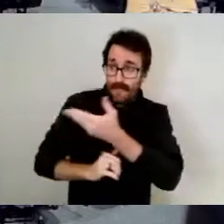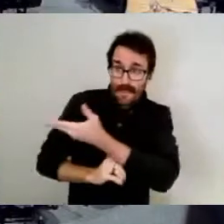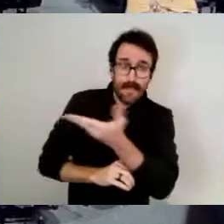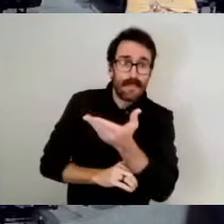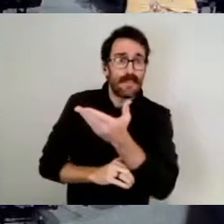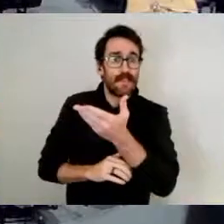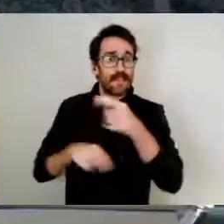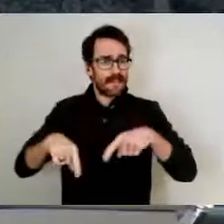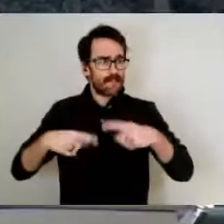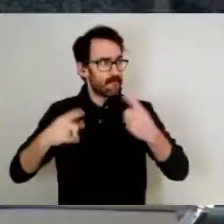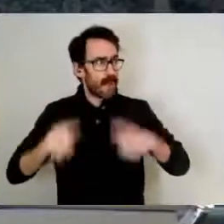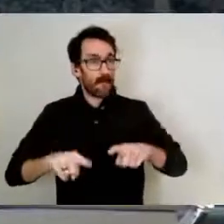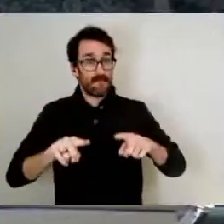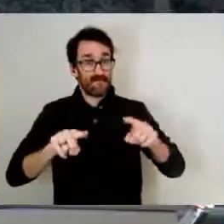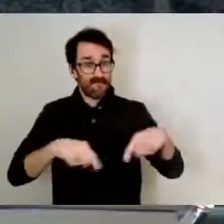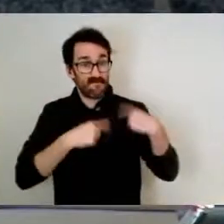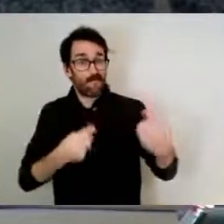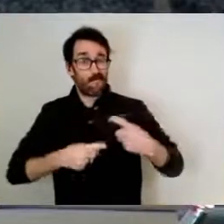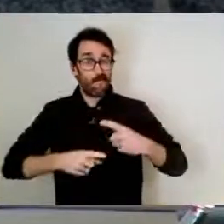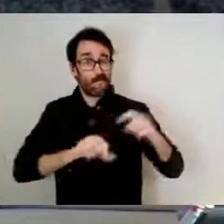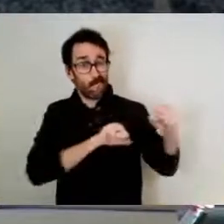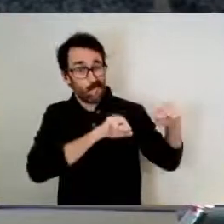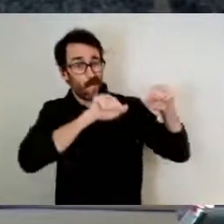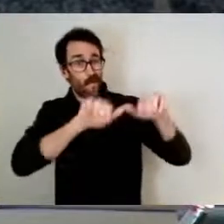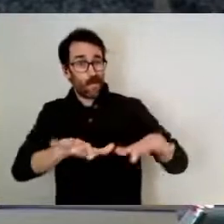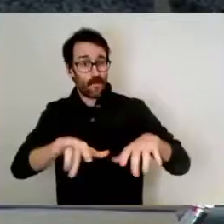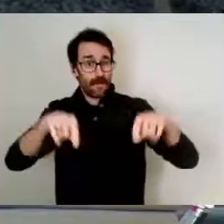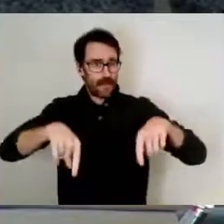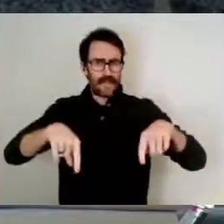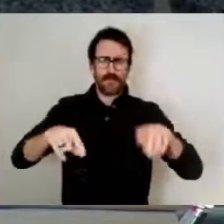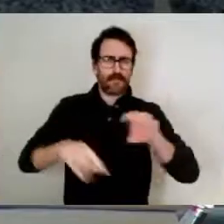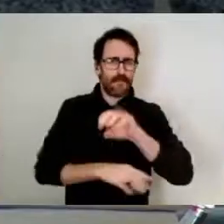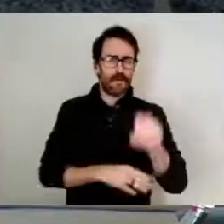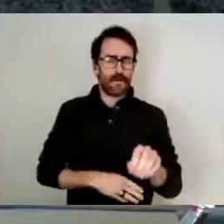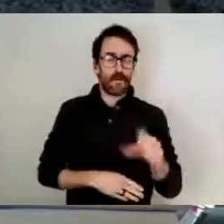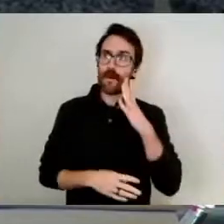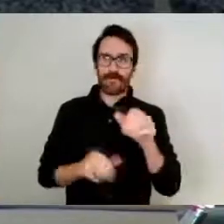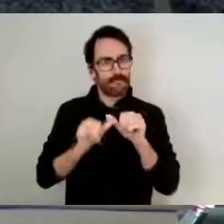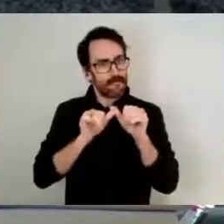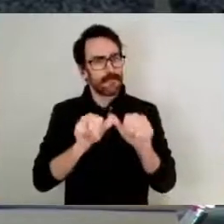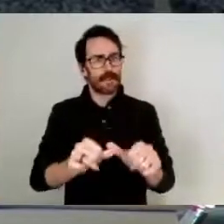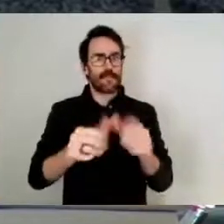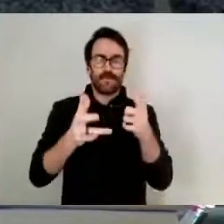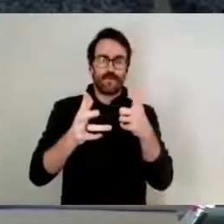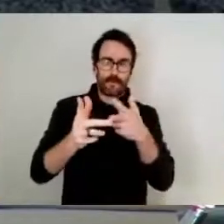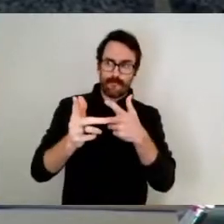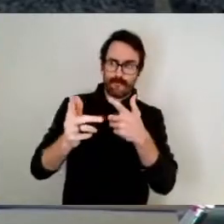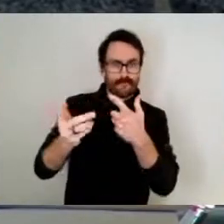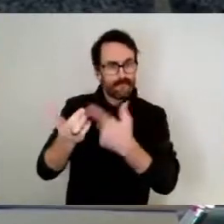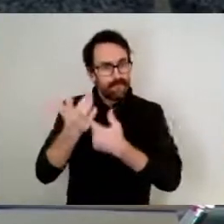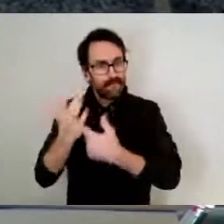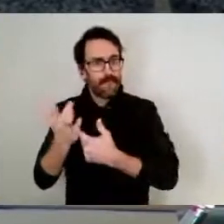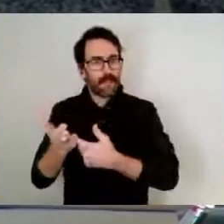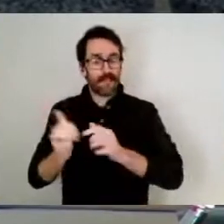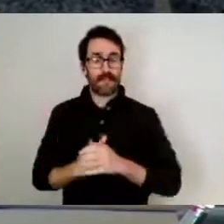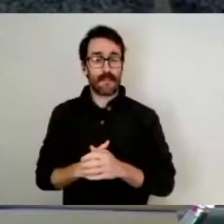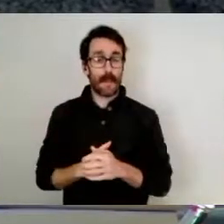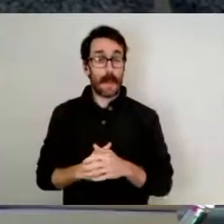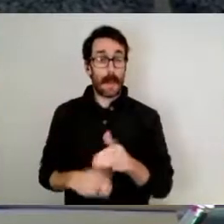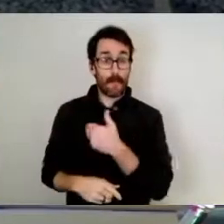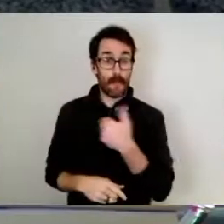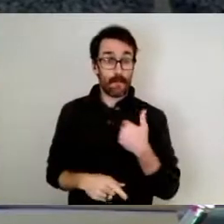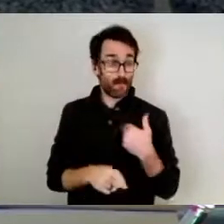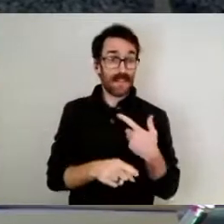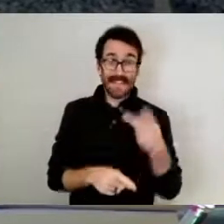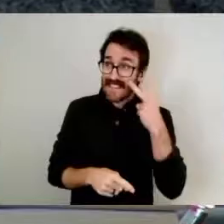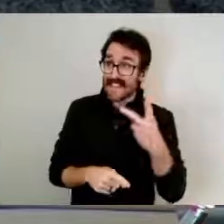I can say from my perspective, Joanne, that my office has not received any invitation. I don't know. I think the police have some contacts with